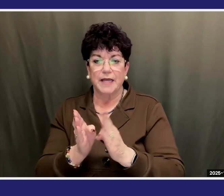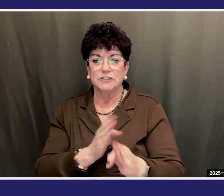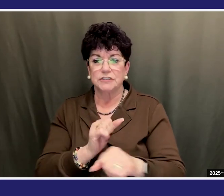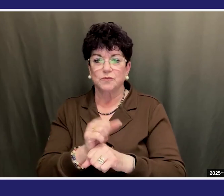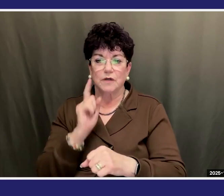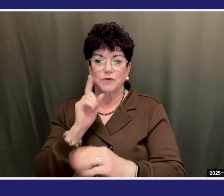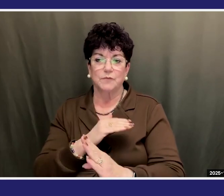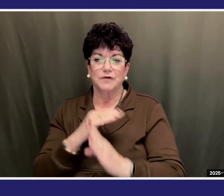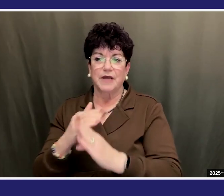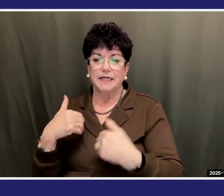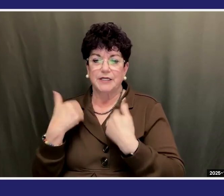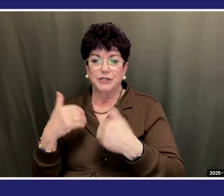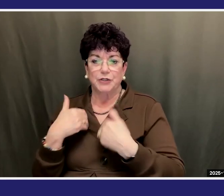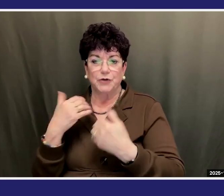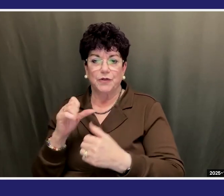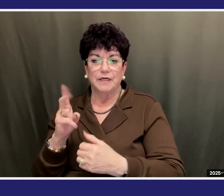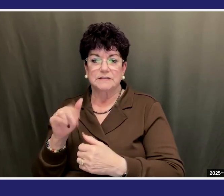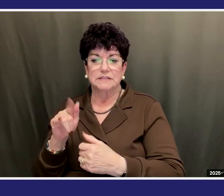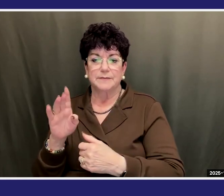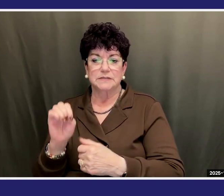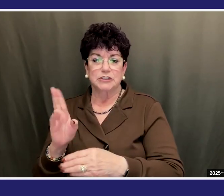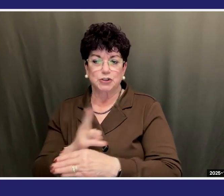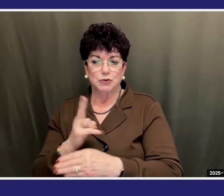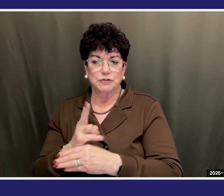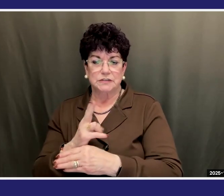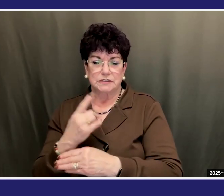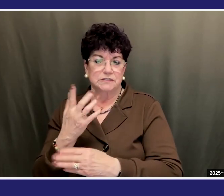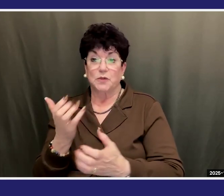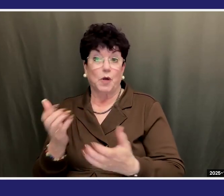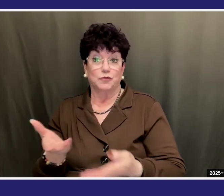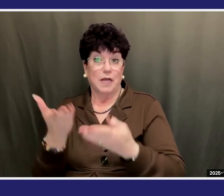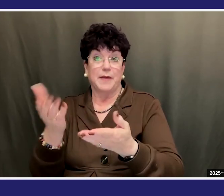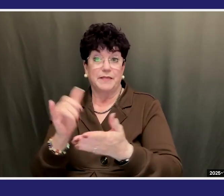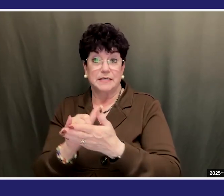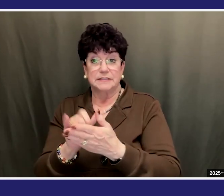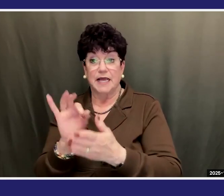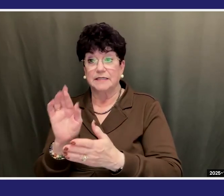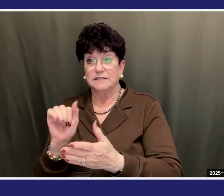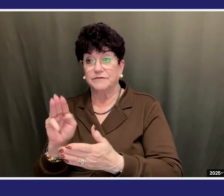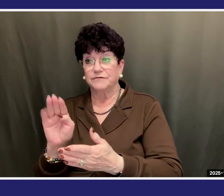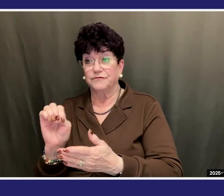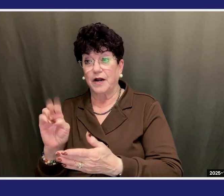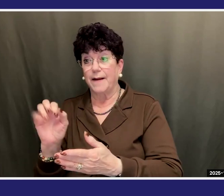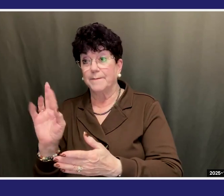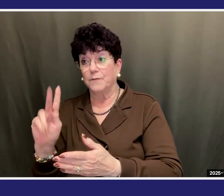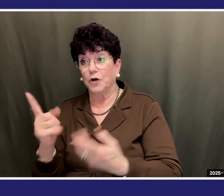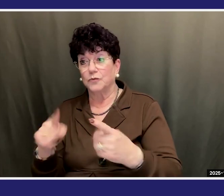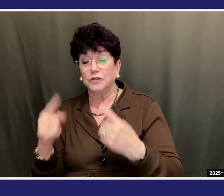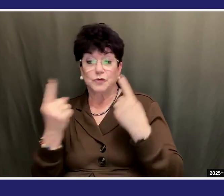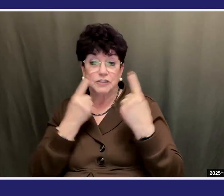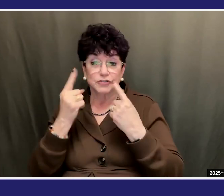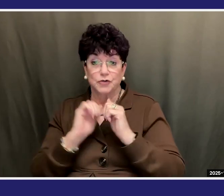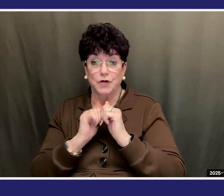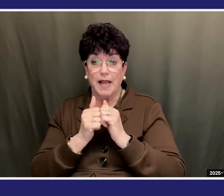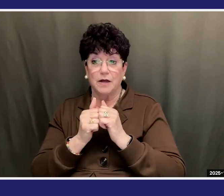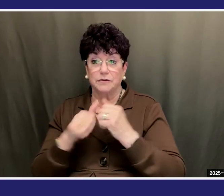preventing youth substance use. And just wanted to recommend this as a framework when we're thinking about, how to build